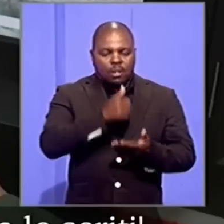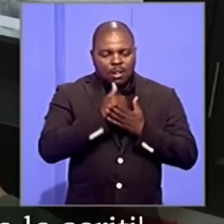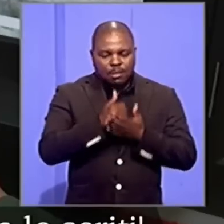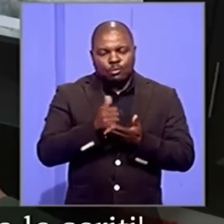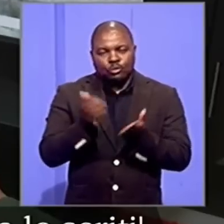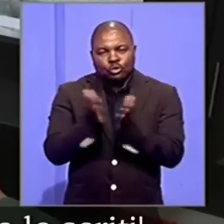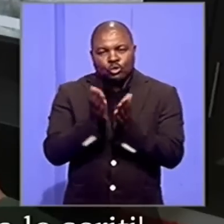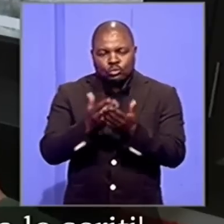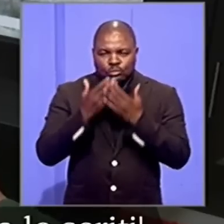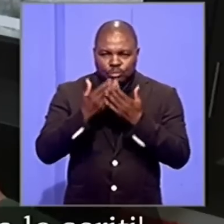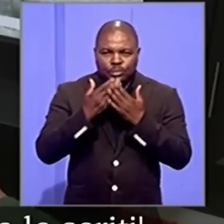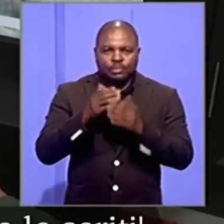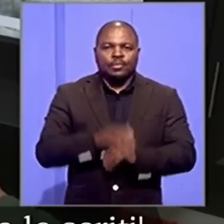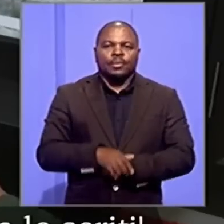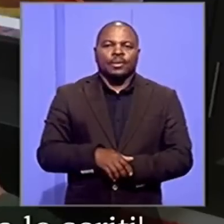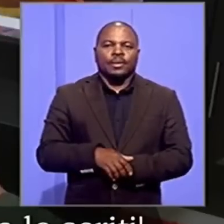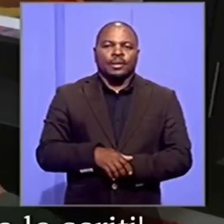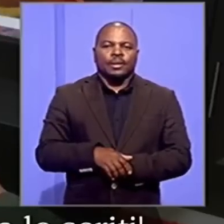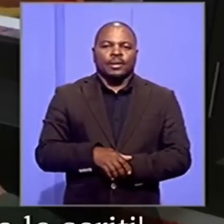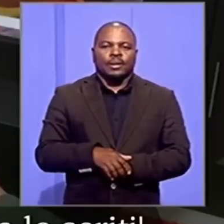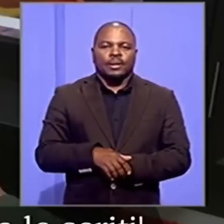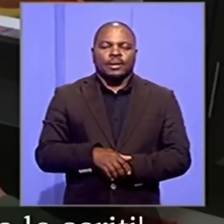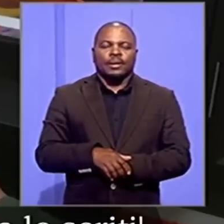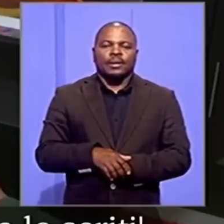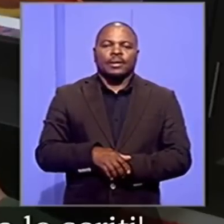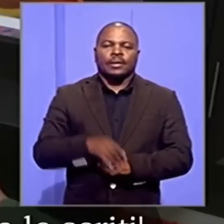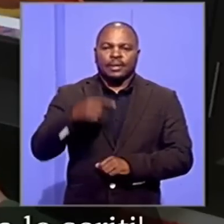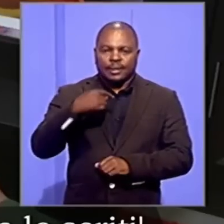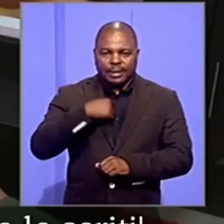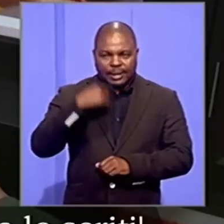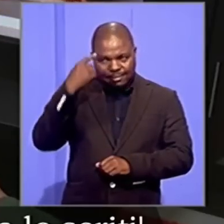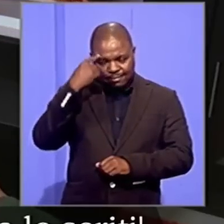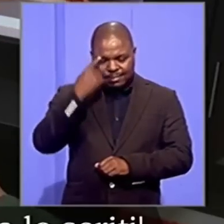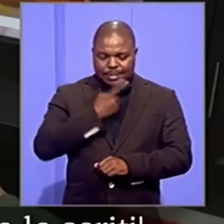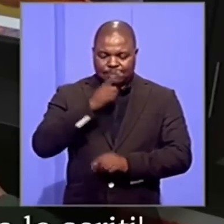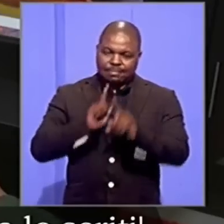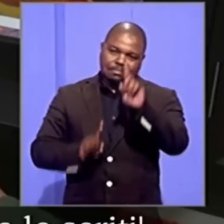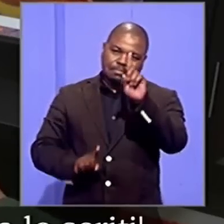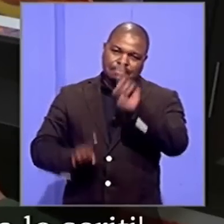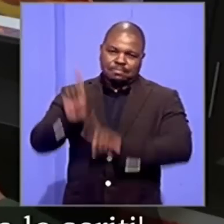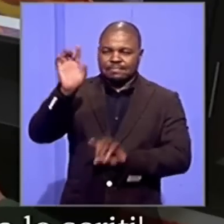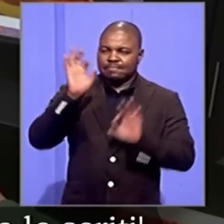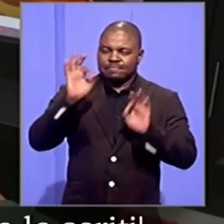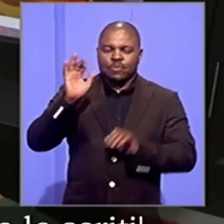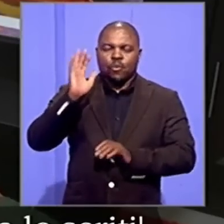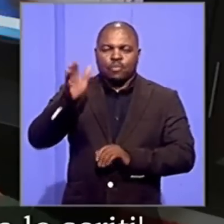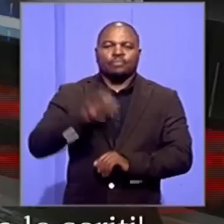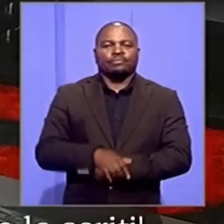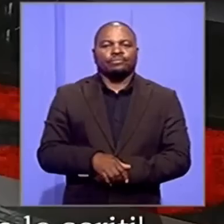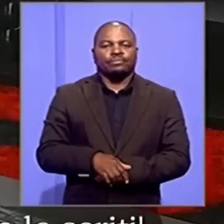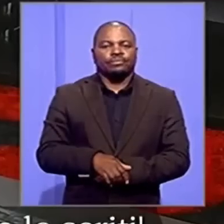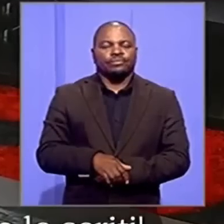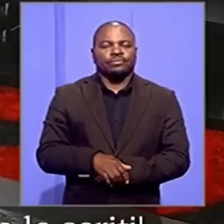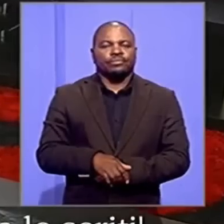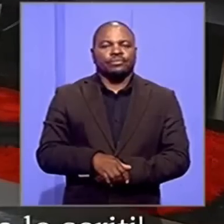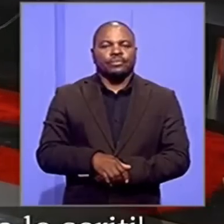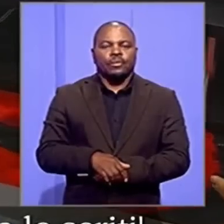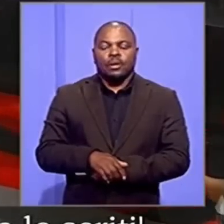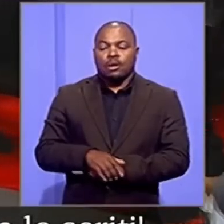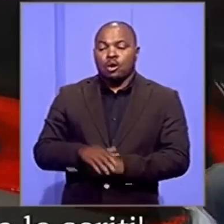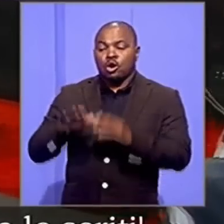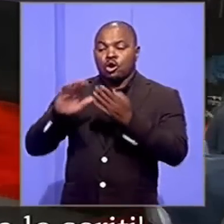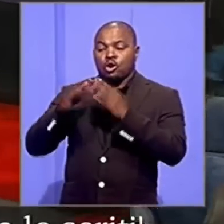sekolo ene ke bona ke nna re botsebotse ke tlo phasa ene ke tlo phasa ka ditlhore. Foramu ya motse